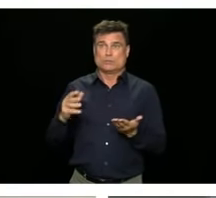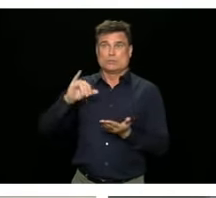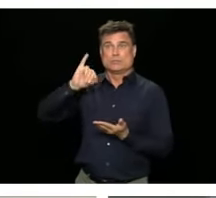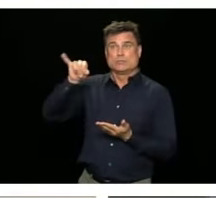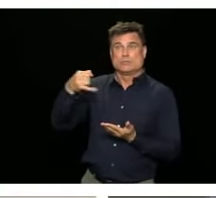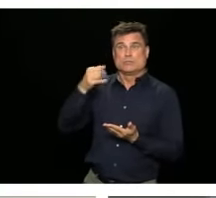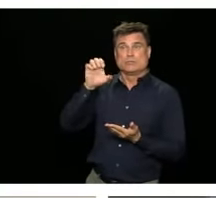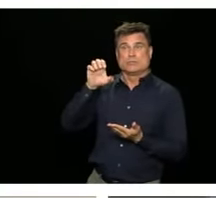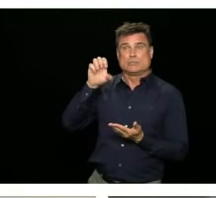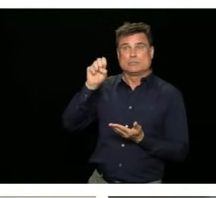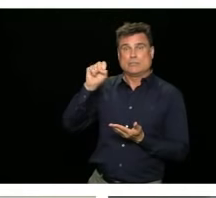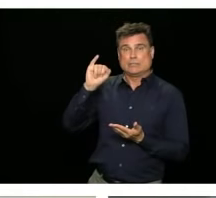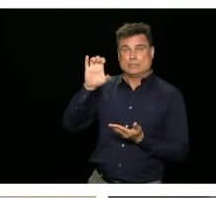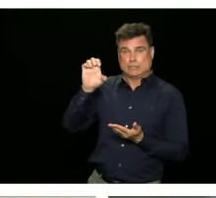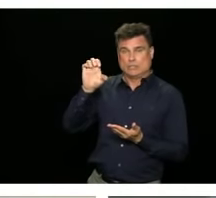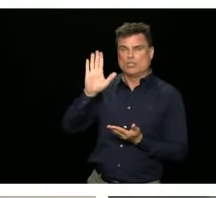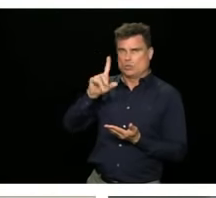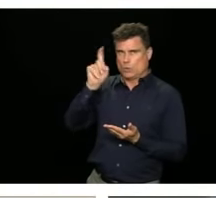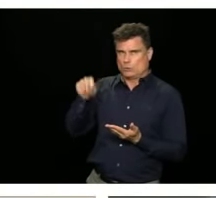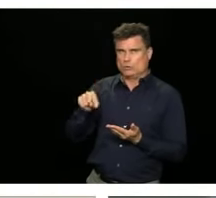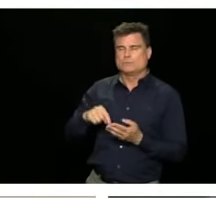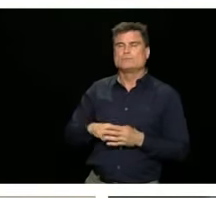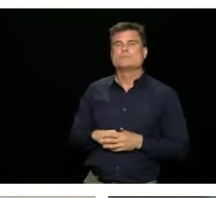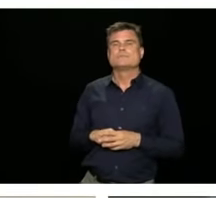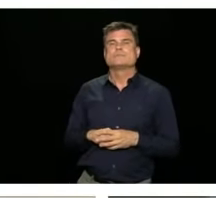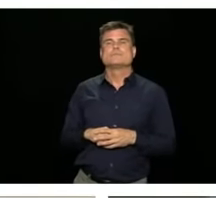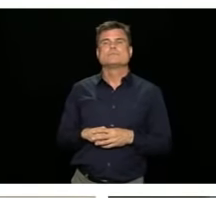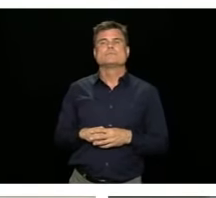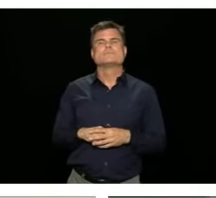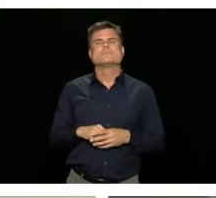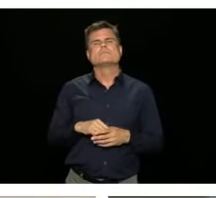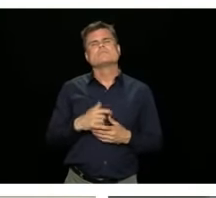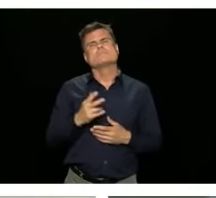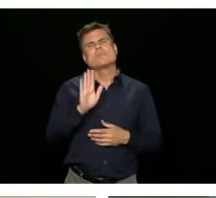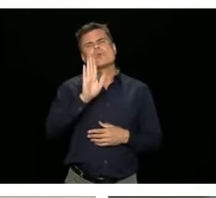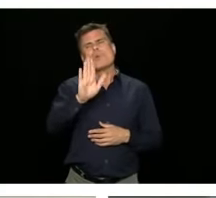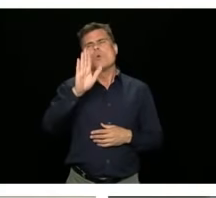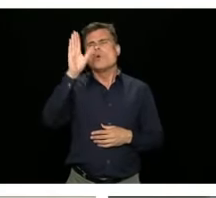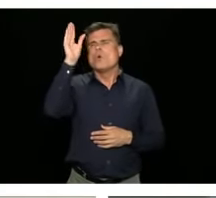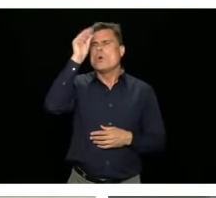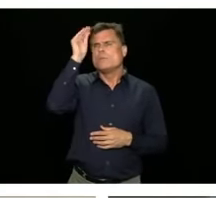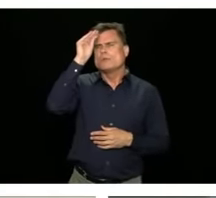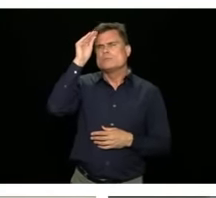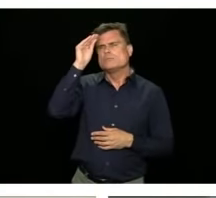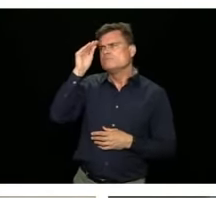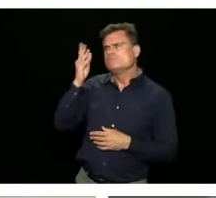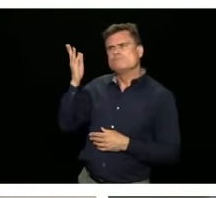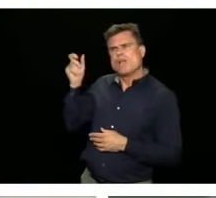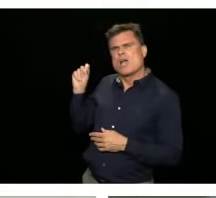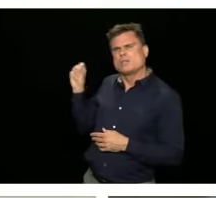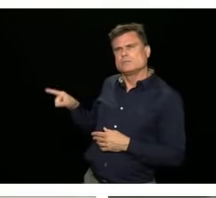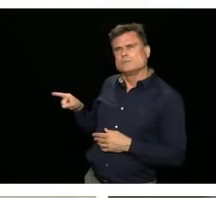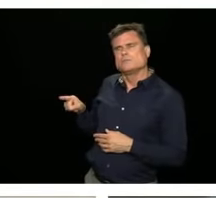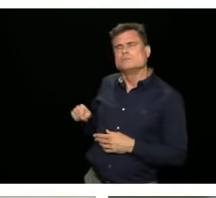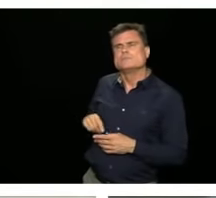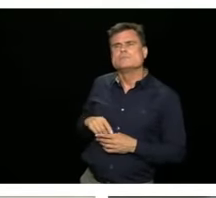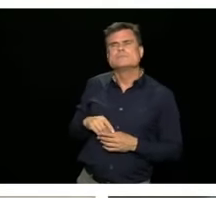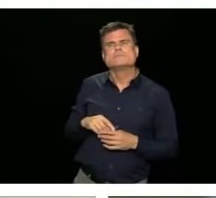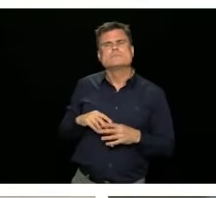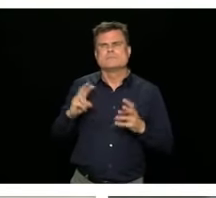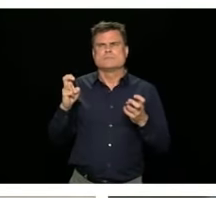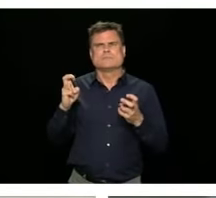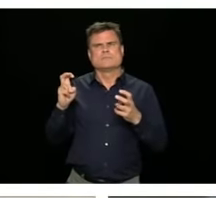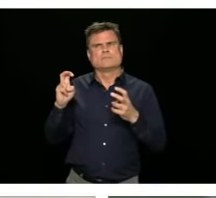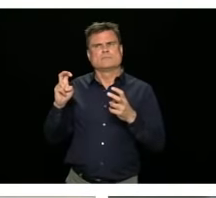defunding the police. Dr. Ismail Torrey. Yeah, I previously touched upon that. I